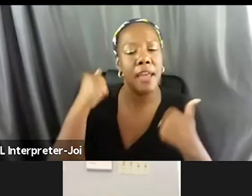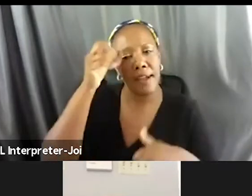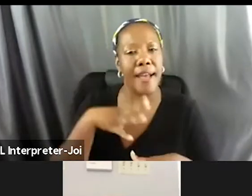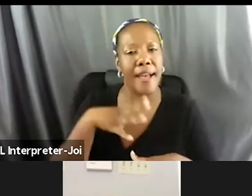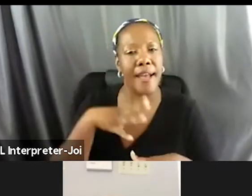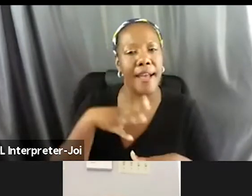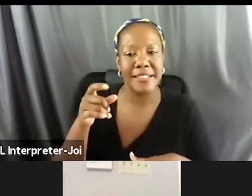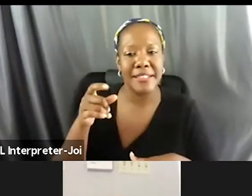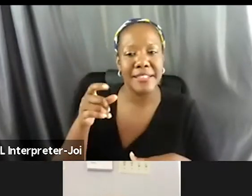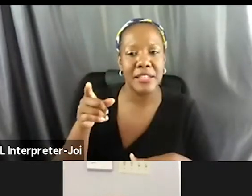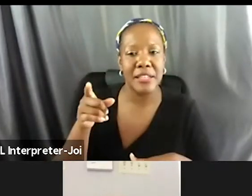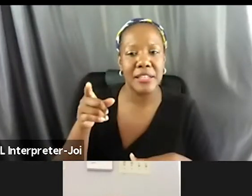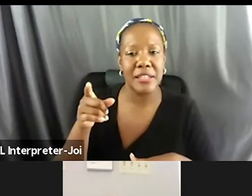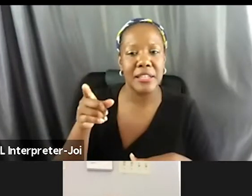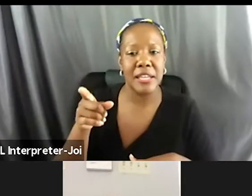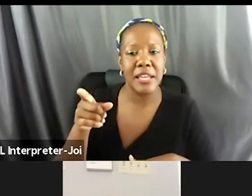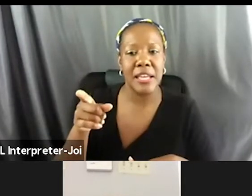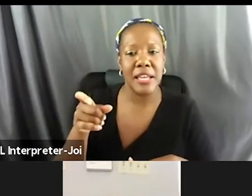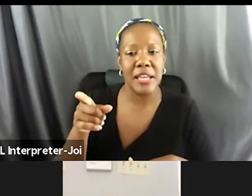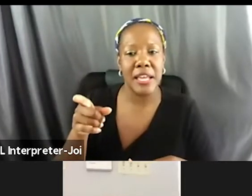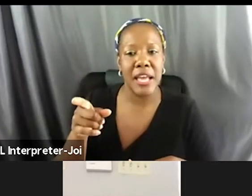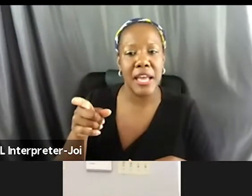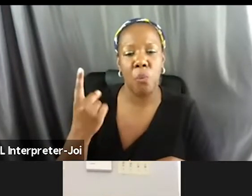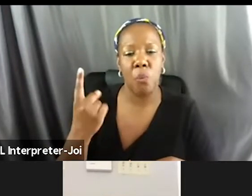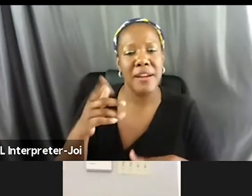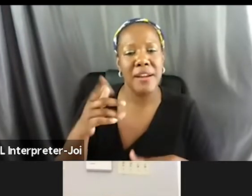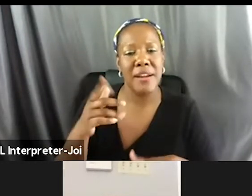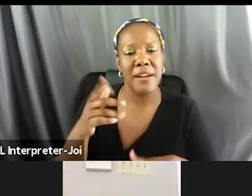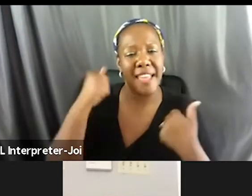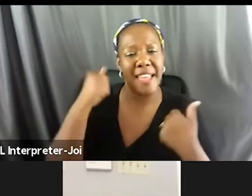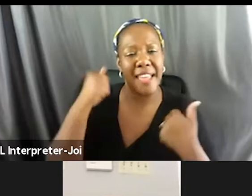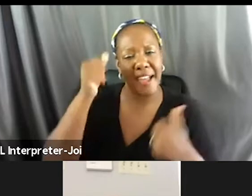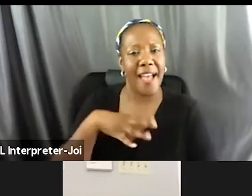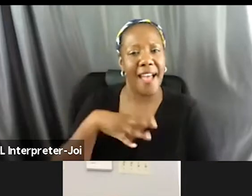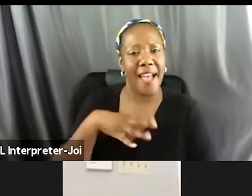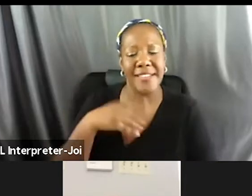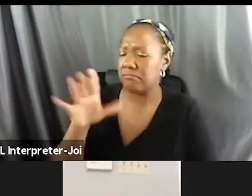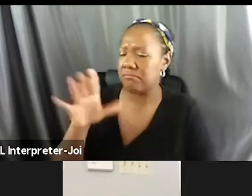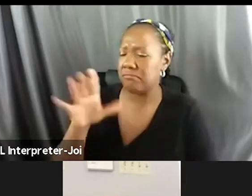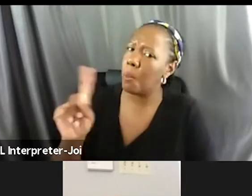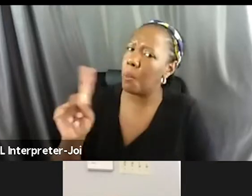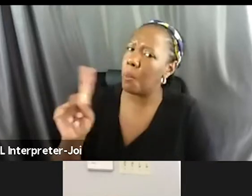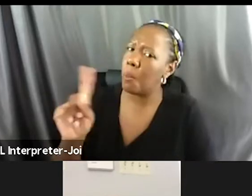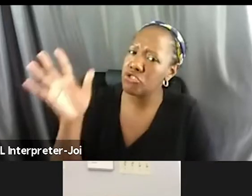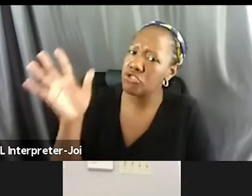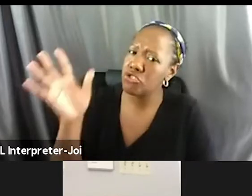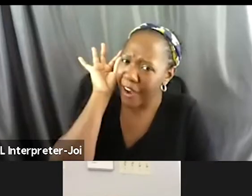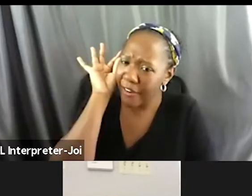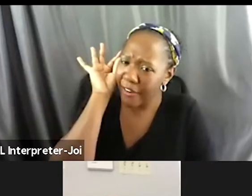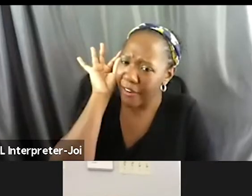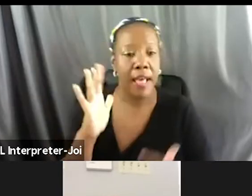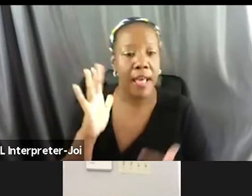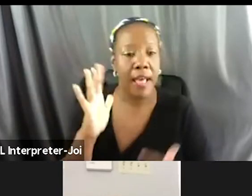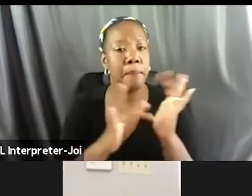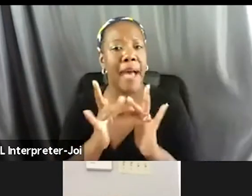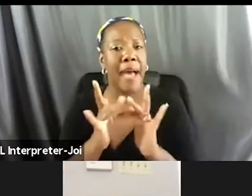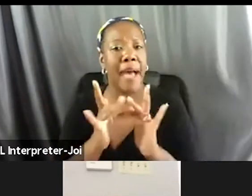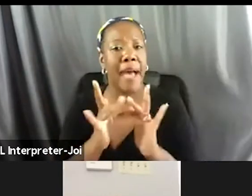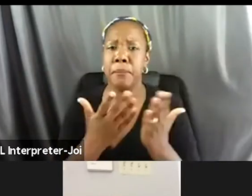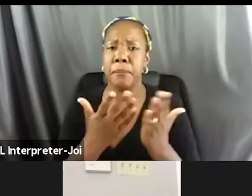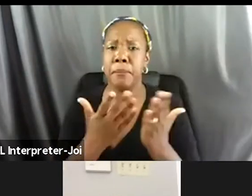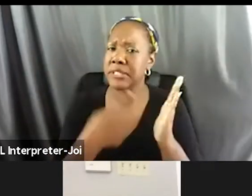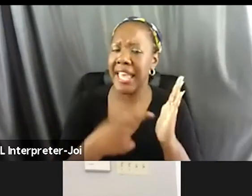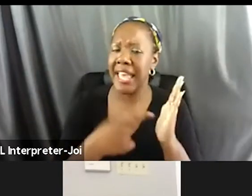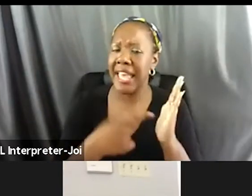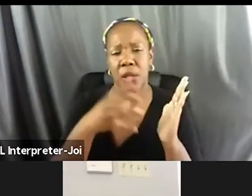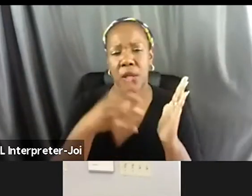short. The young man said, well, where's your hair? In the Bible, it says, that a woman's glory is, her locks